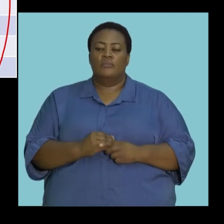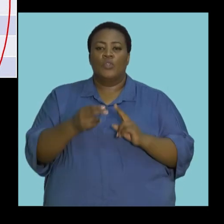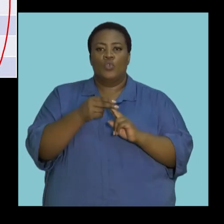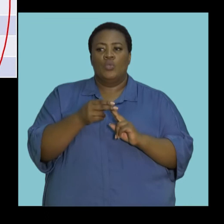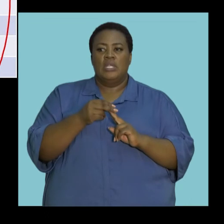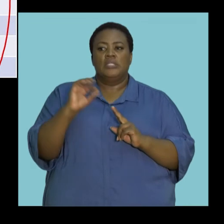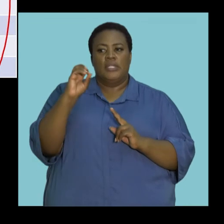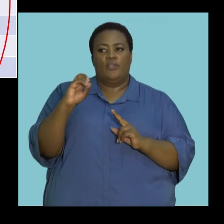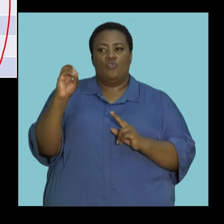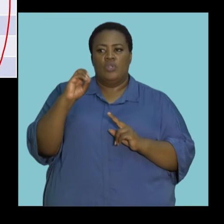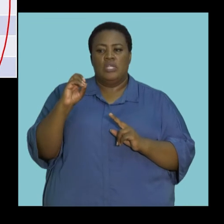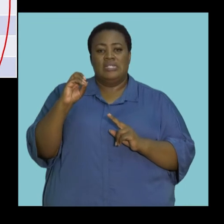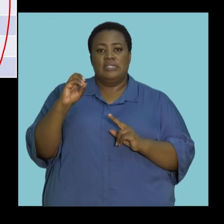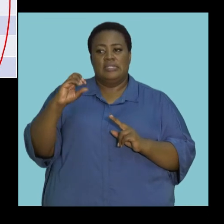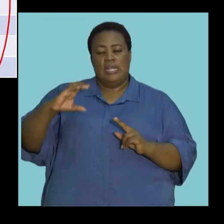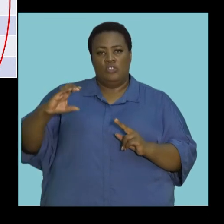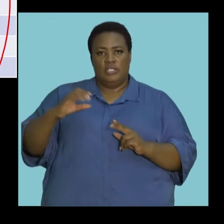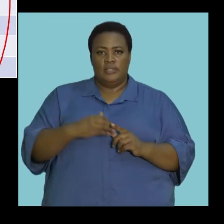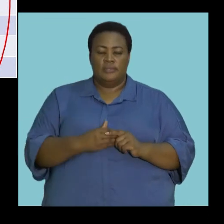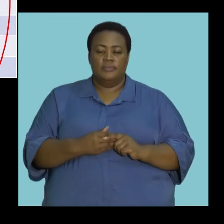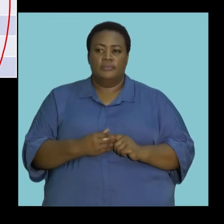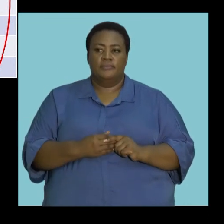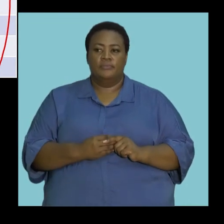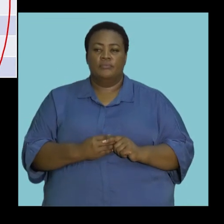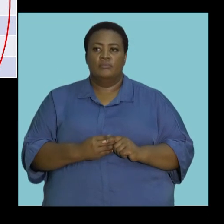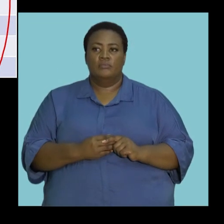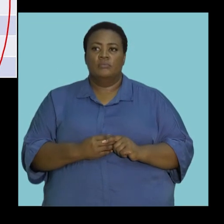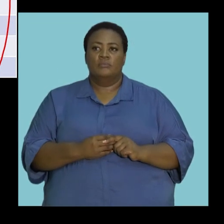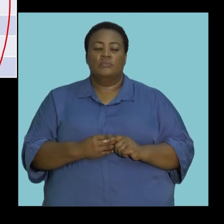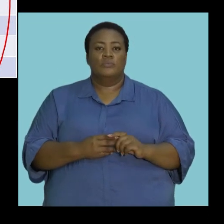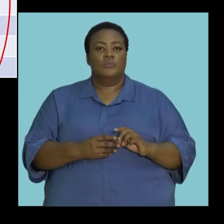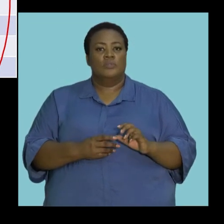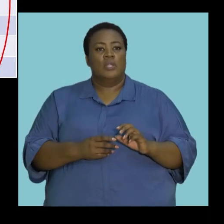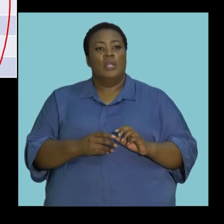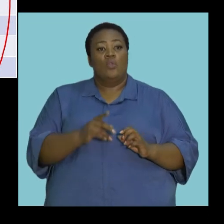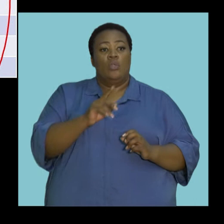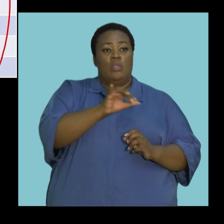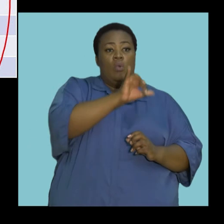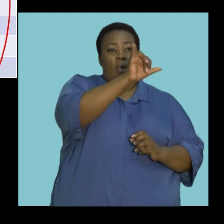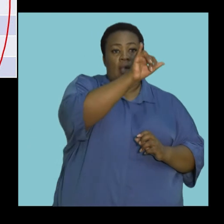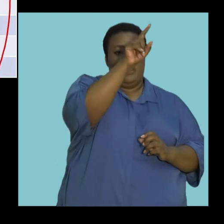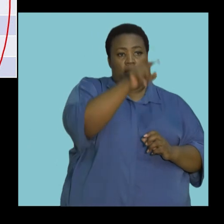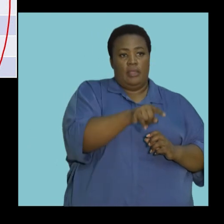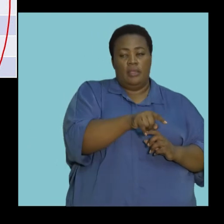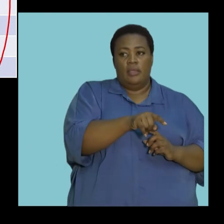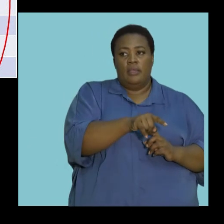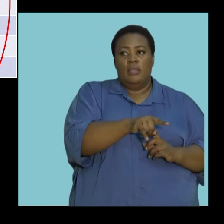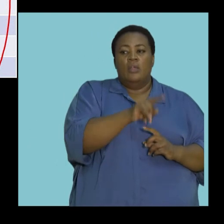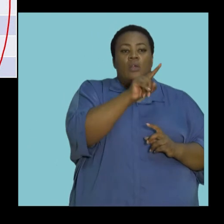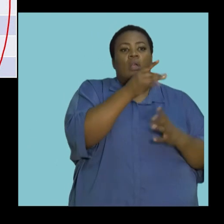and that would be, the unit would be degrees Celsius, and then on the y-axis it would